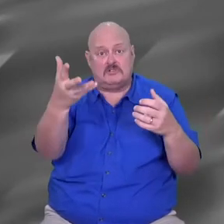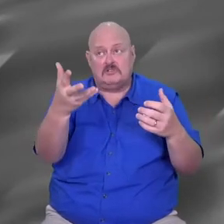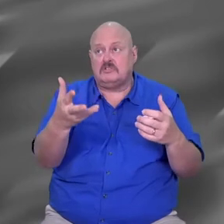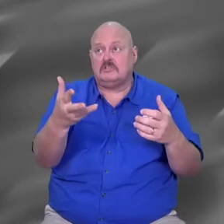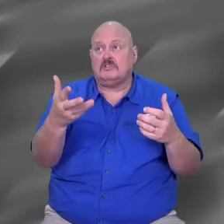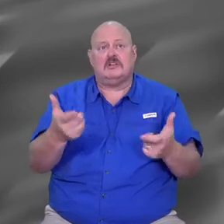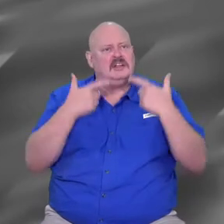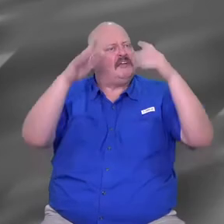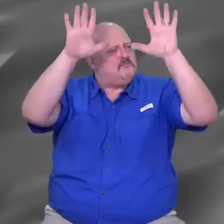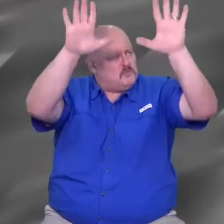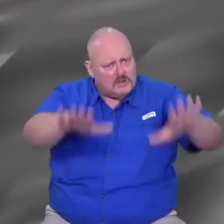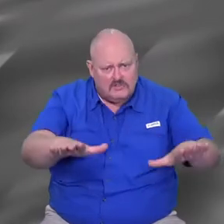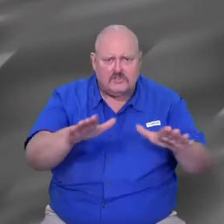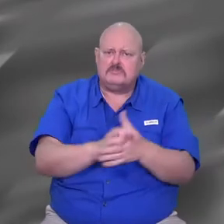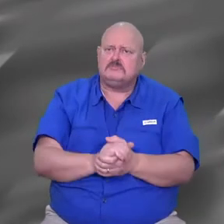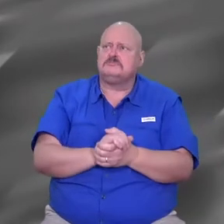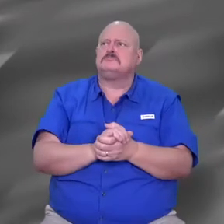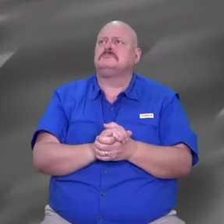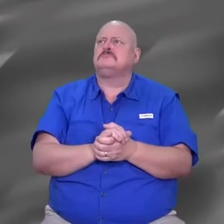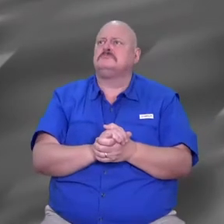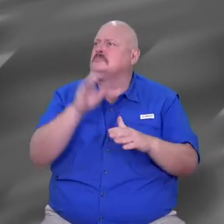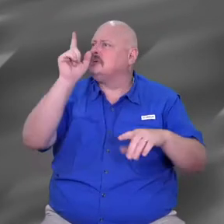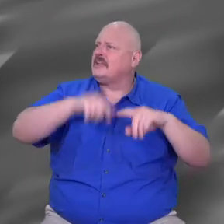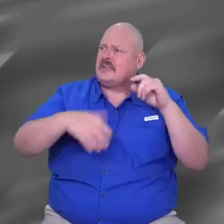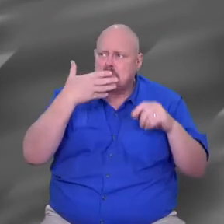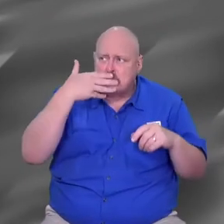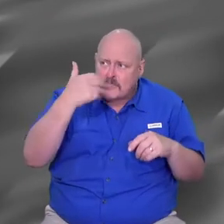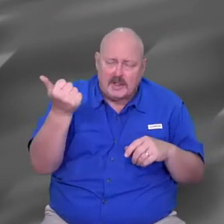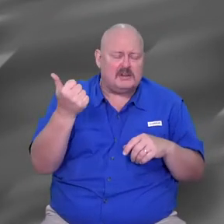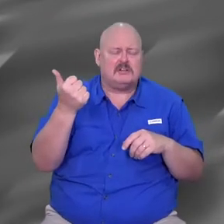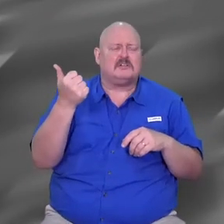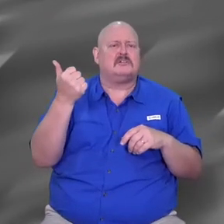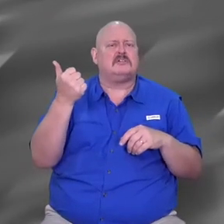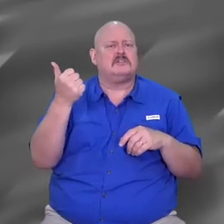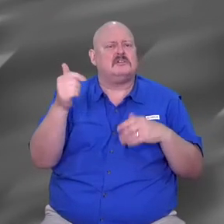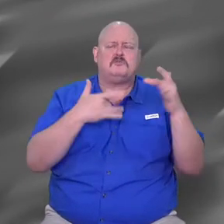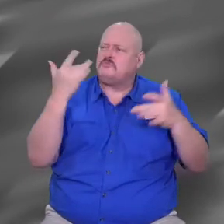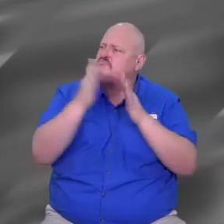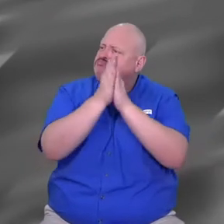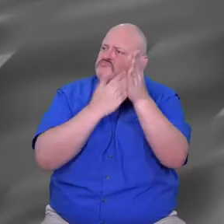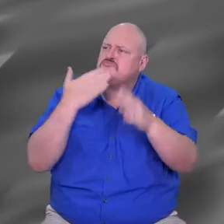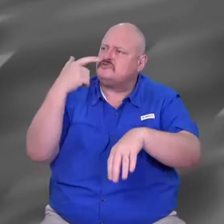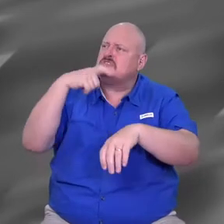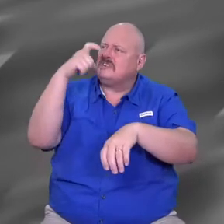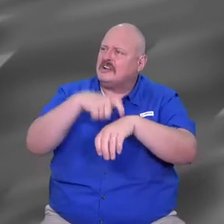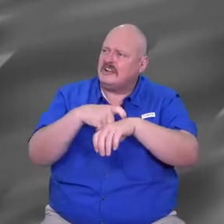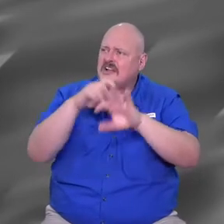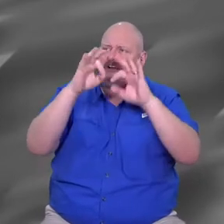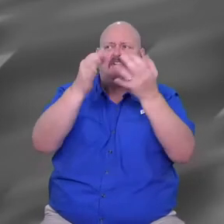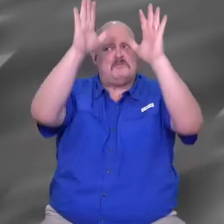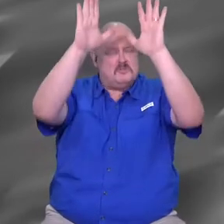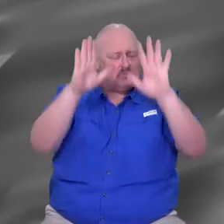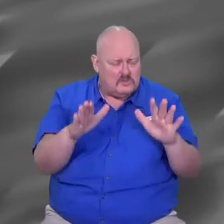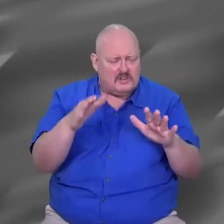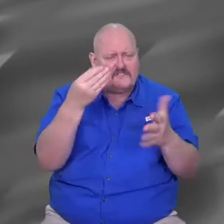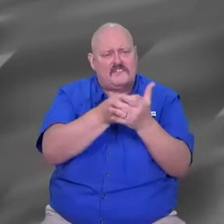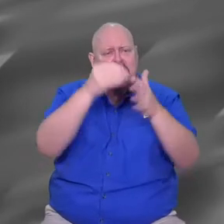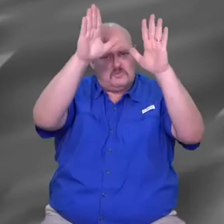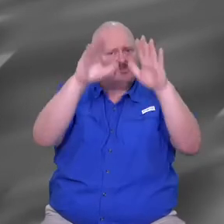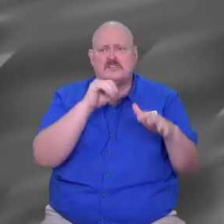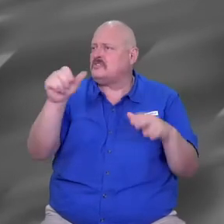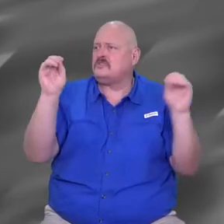is great. It couldn't be better. We're on cloud 9. Family's great. Finances are great. We